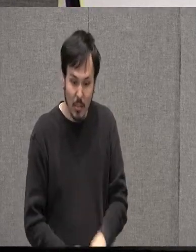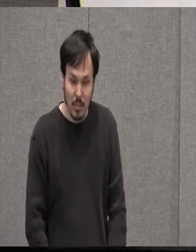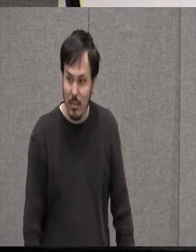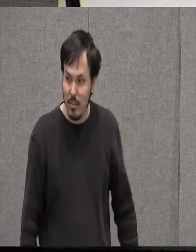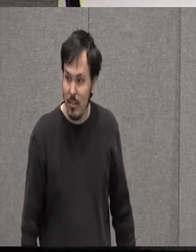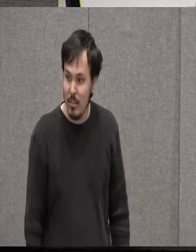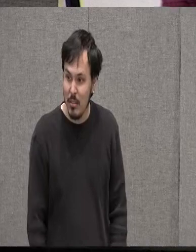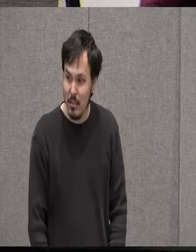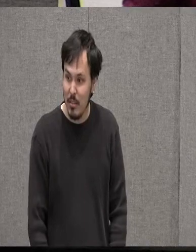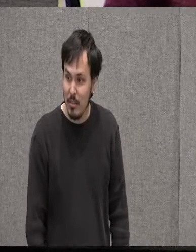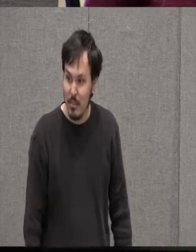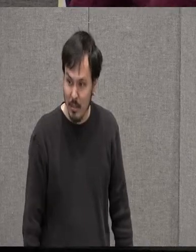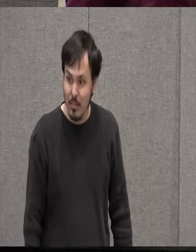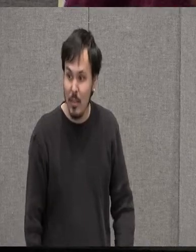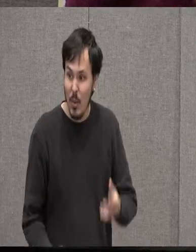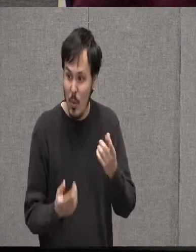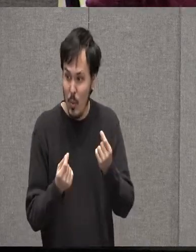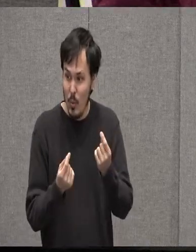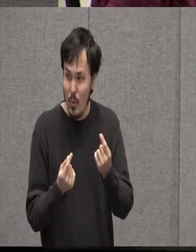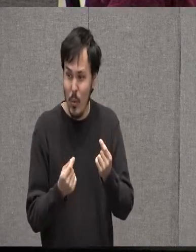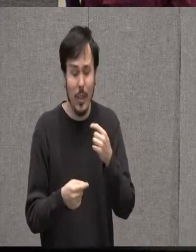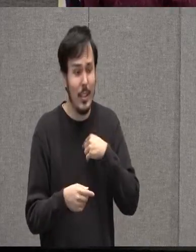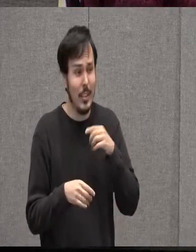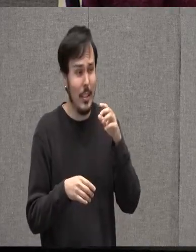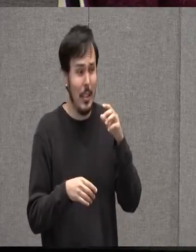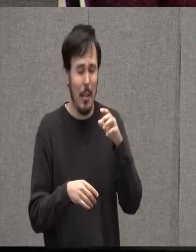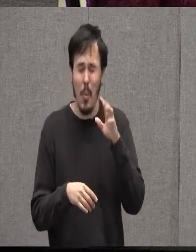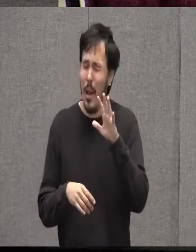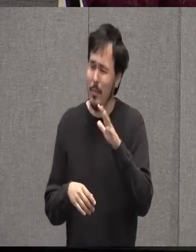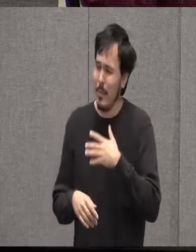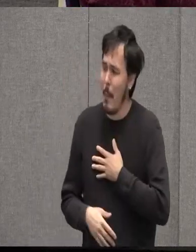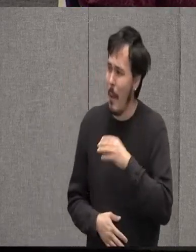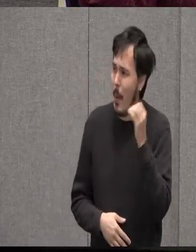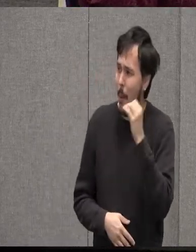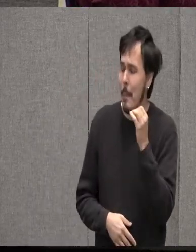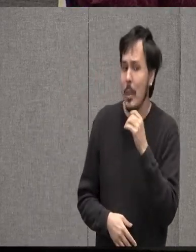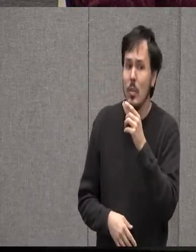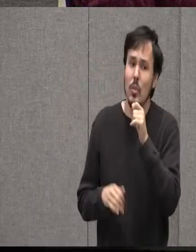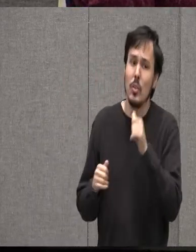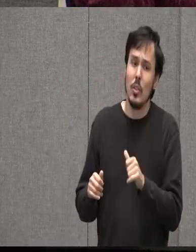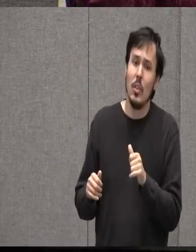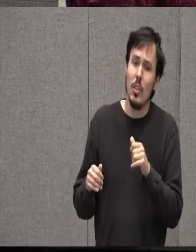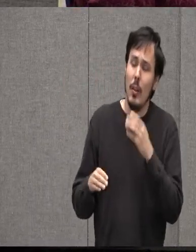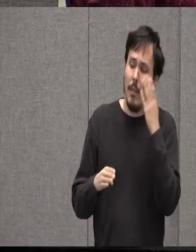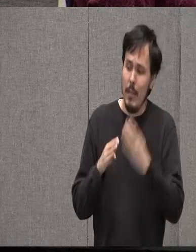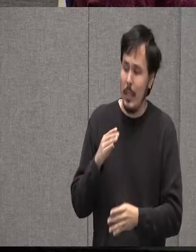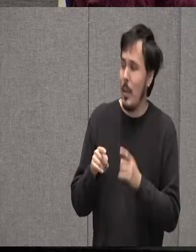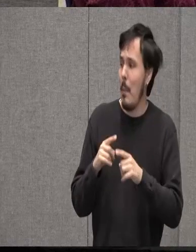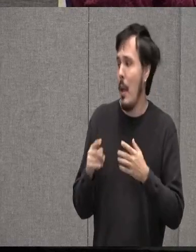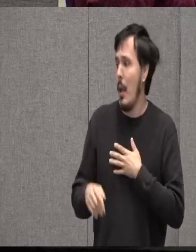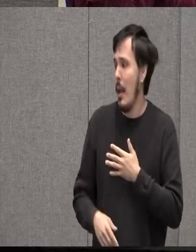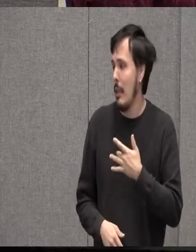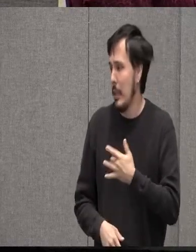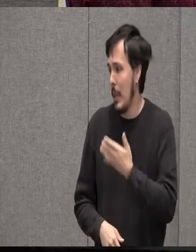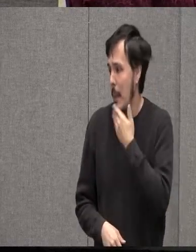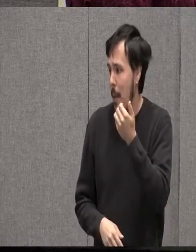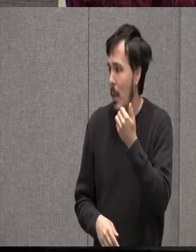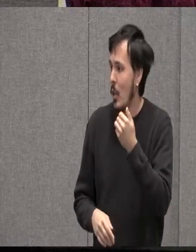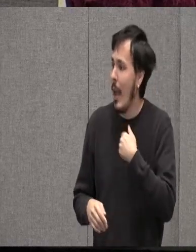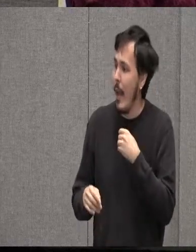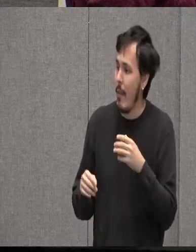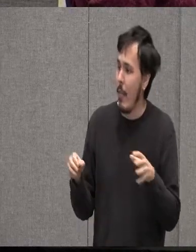changes her score to 1,000. Right. So if I rolled 3 2s in one, I can't roll another 2 and make that a 4